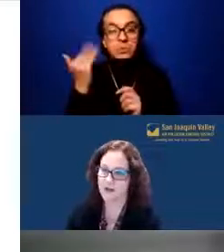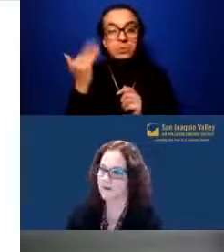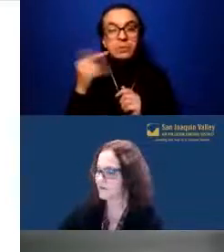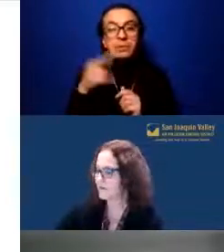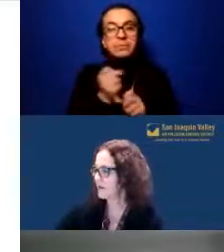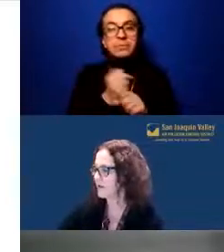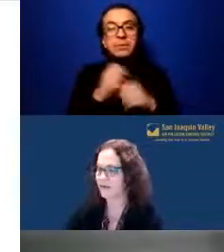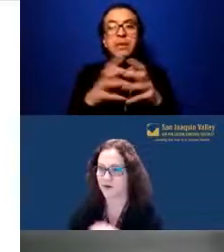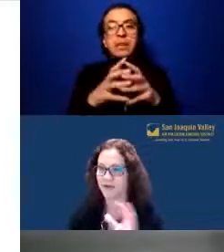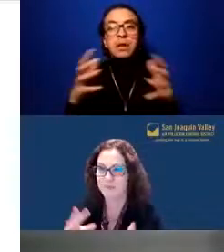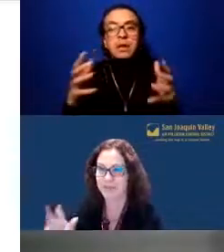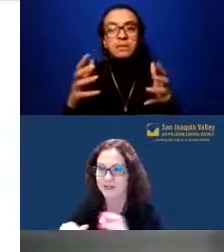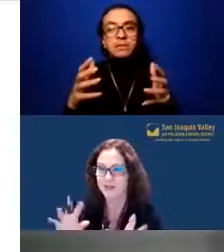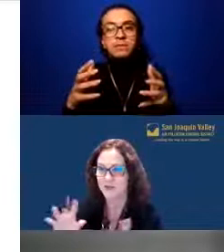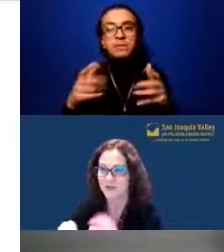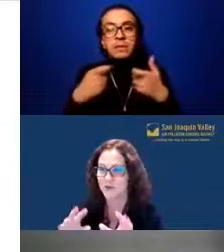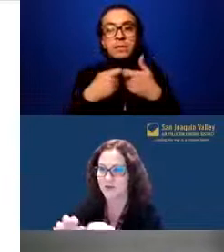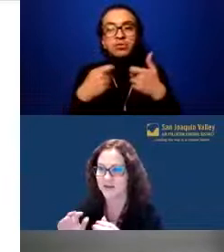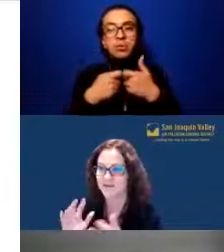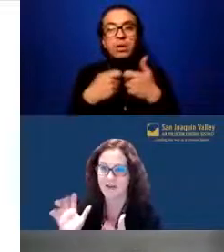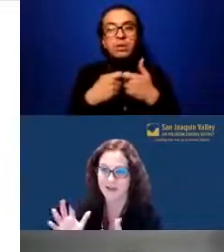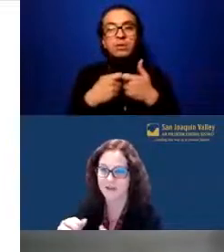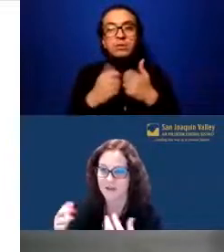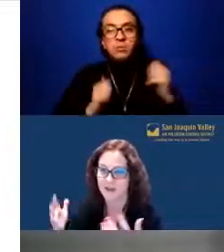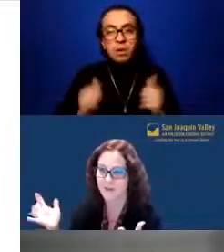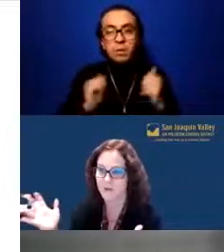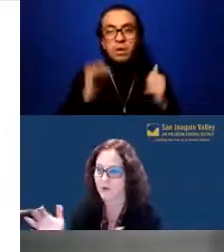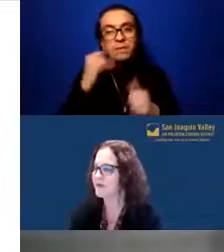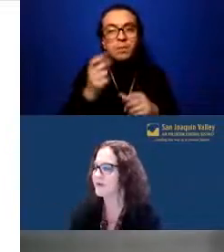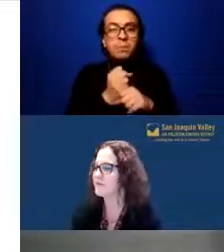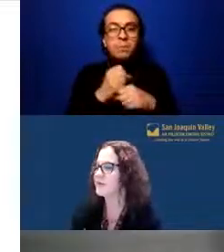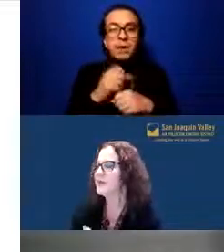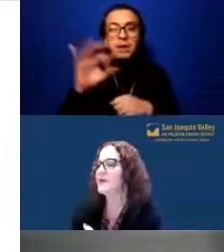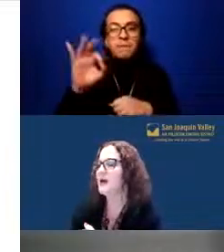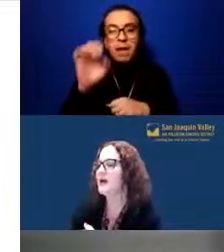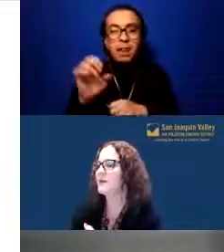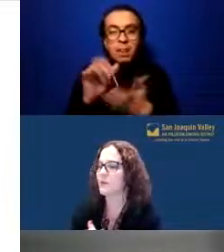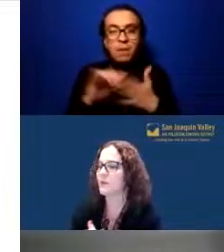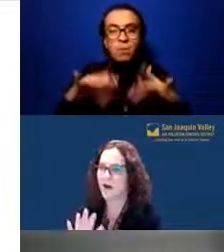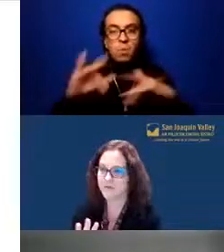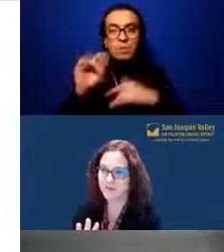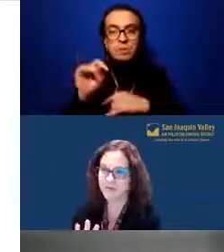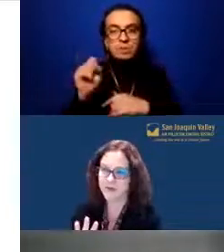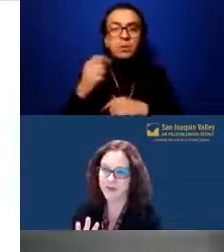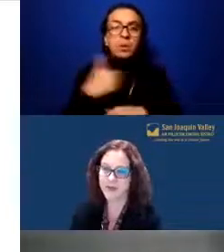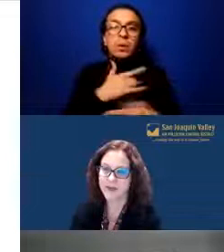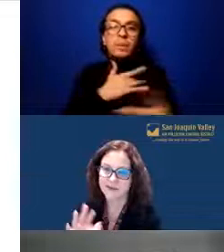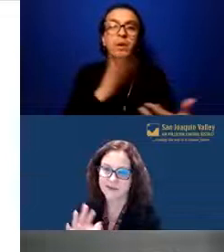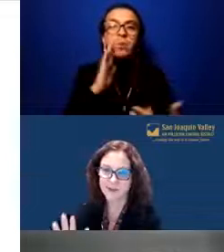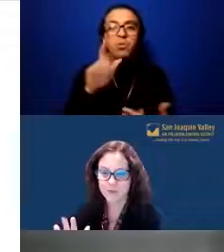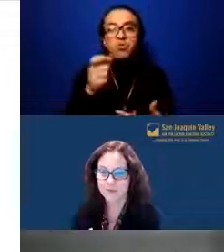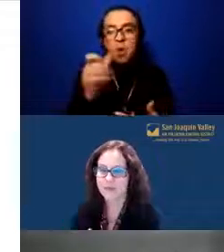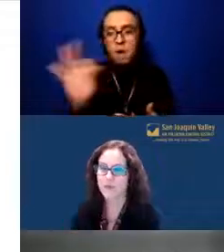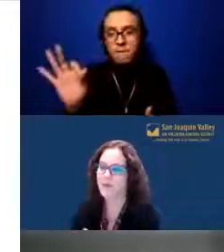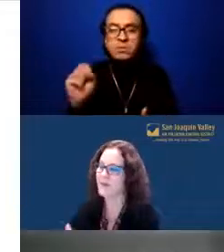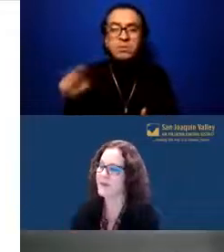creates a lot of electronic baggage if you create a file that has the recording of the meeting. And so we often will disable that. And so you